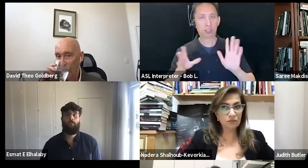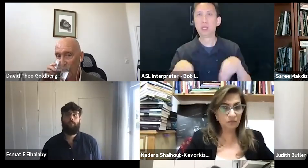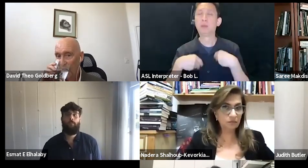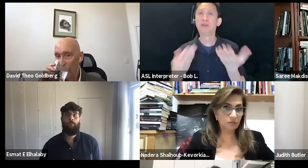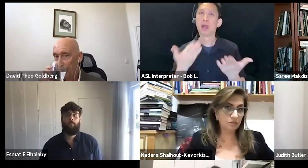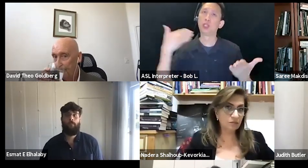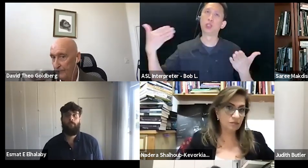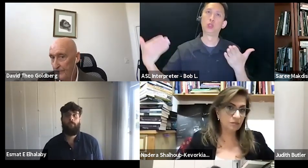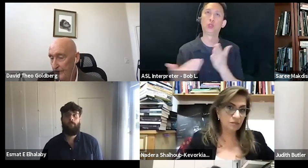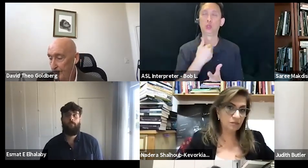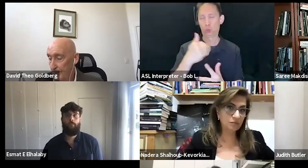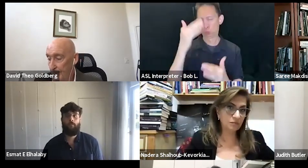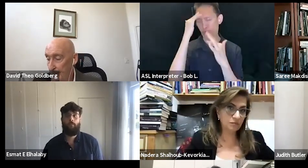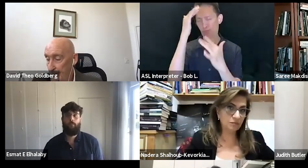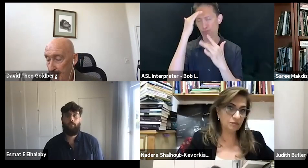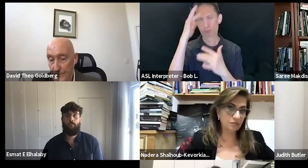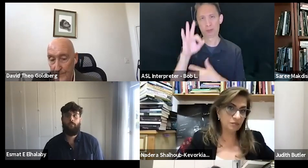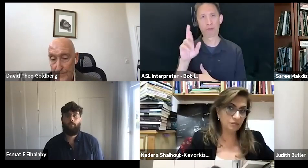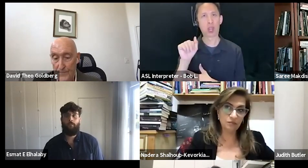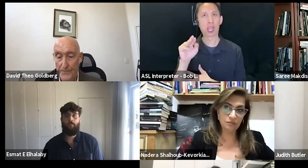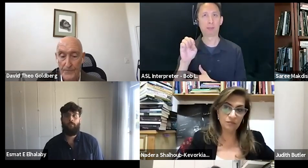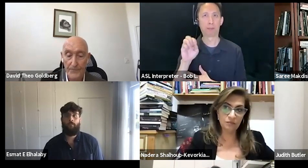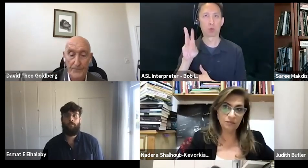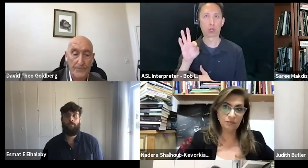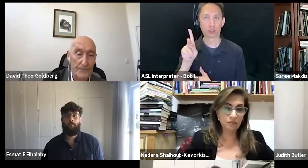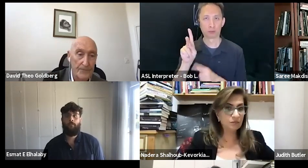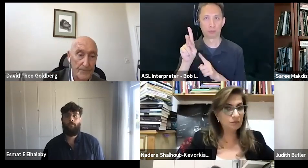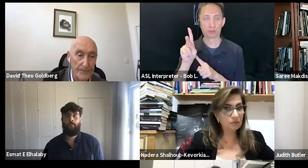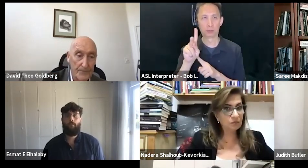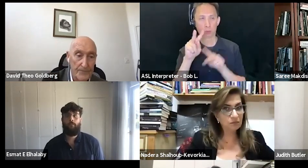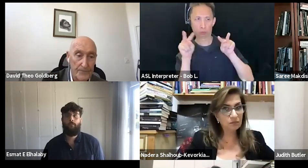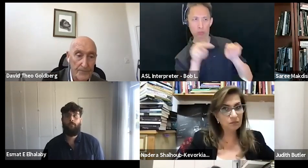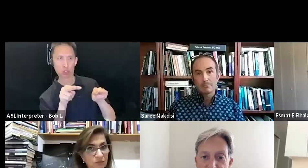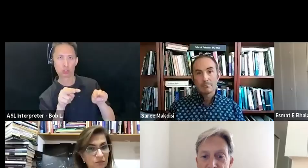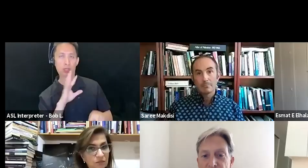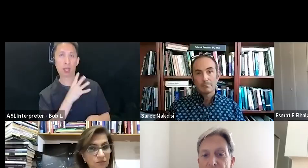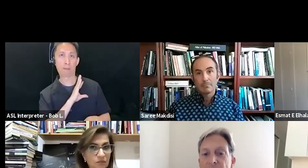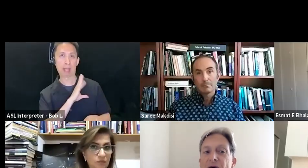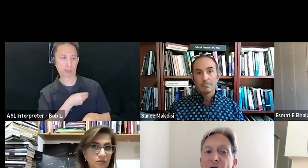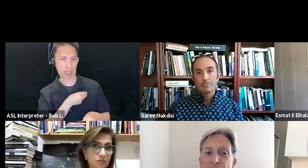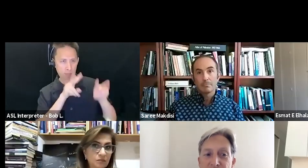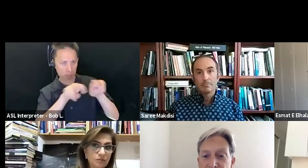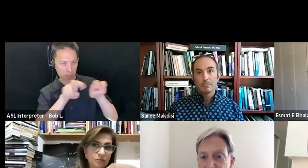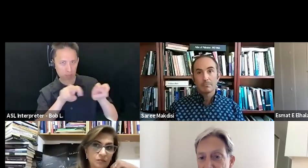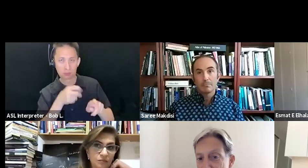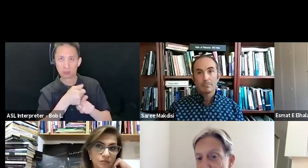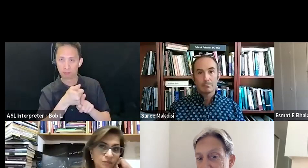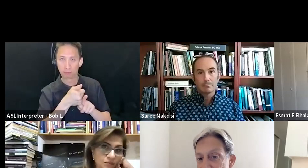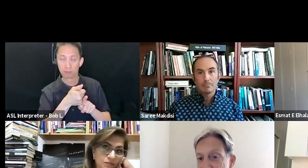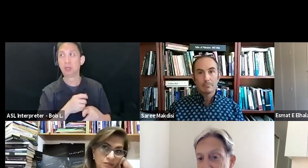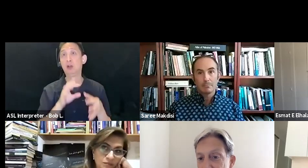Palestine in its history and its present forms. We are grateful to have their views on the topic of Edward Said